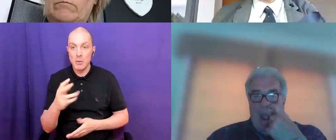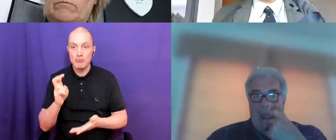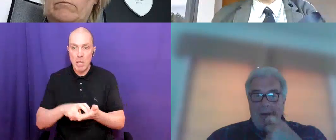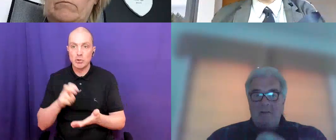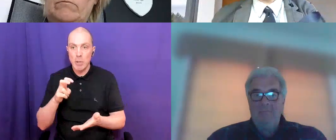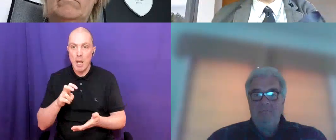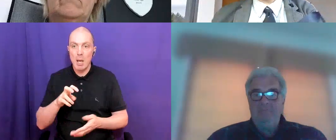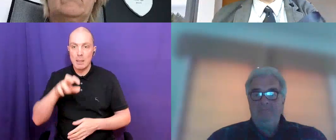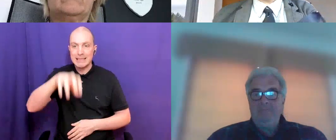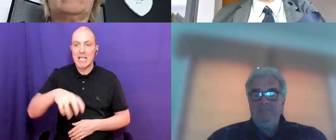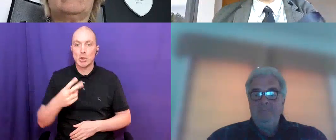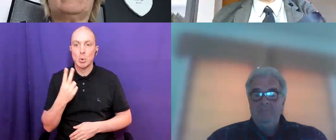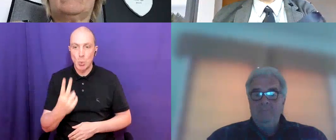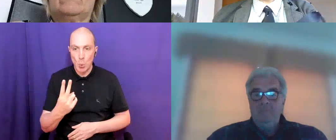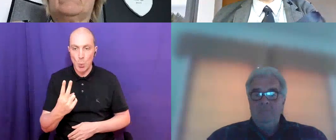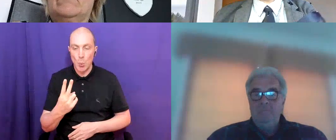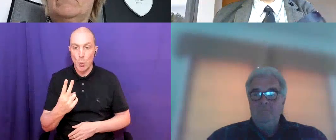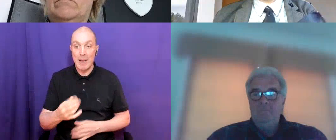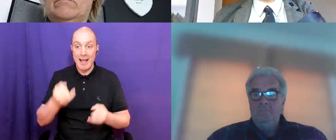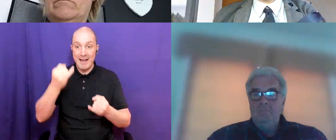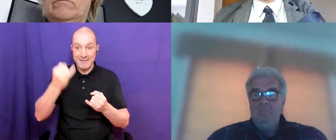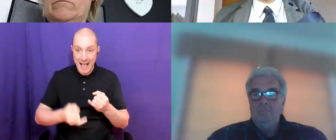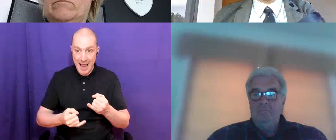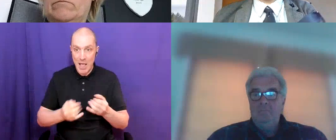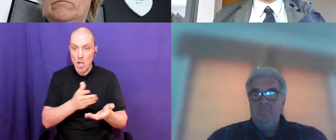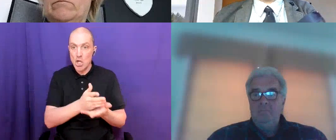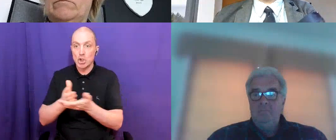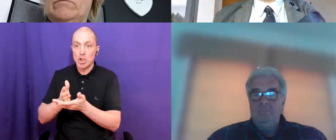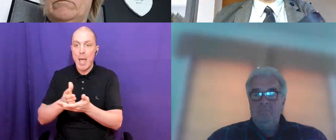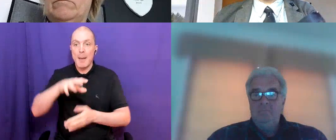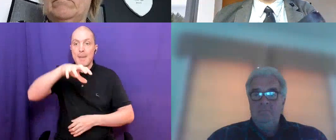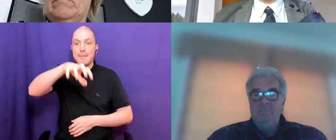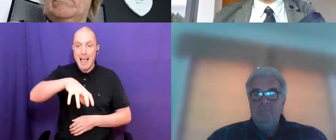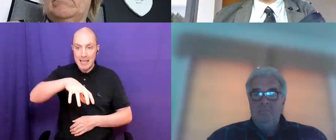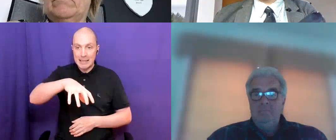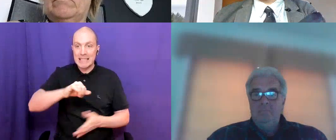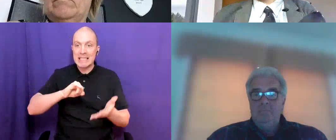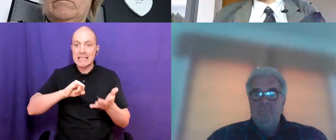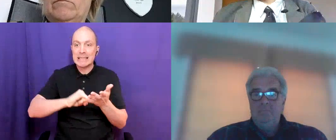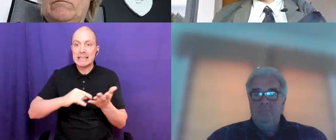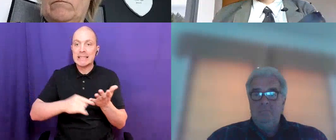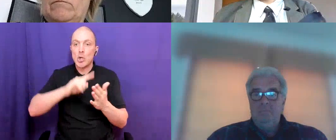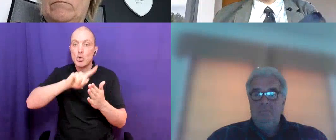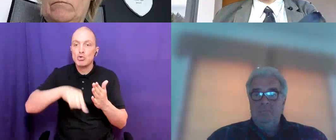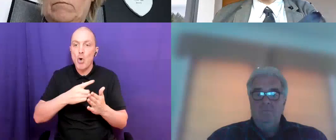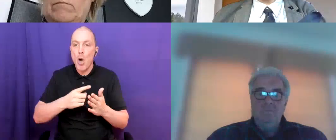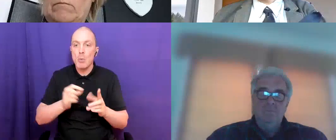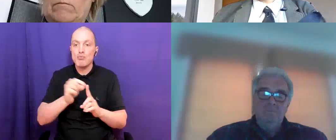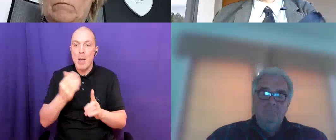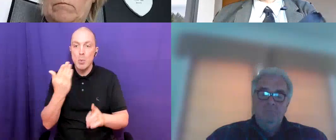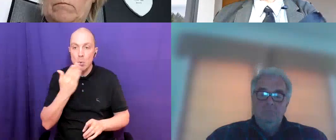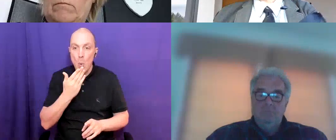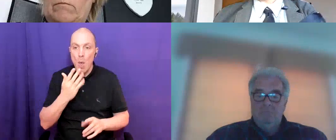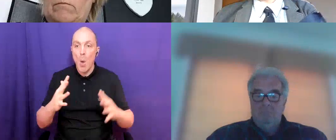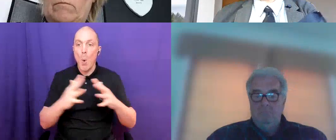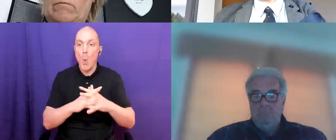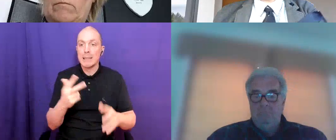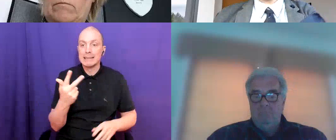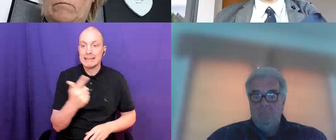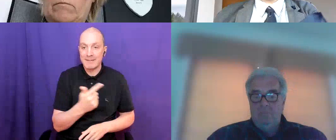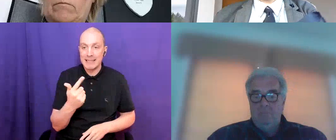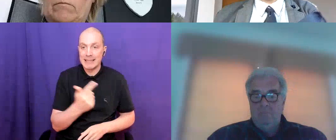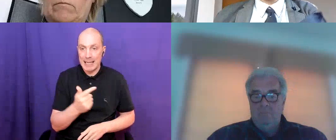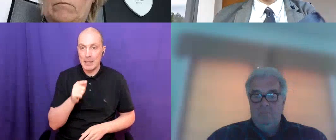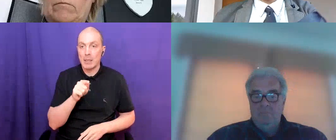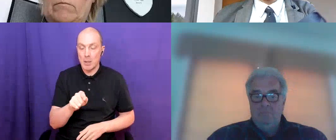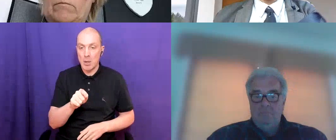Station 2. And then finally, the fifth shared place is St John's Primary School, and for Ward 17, voters from